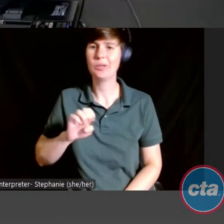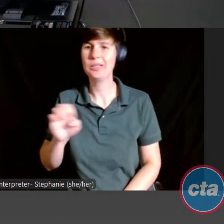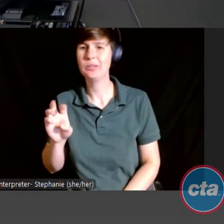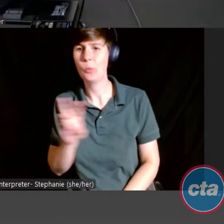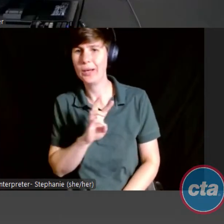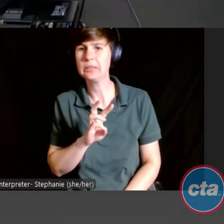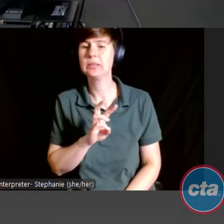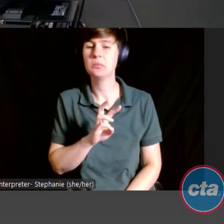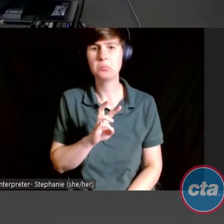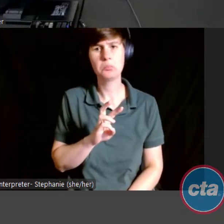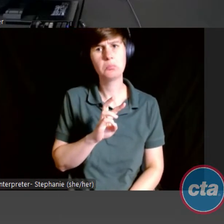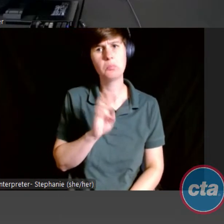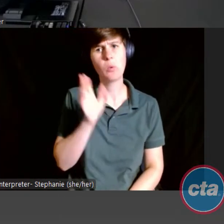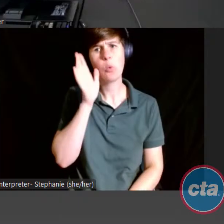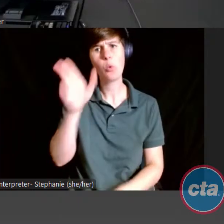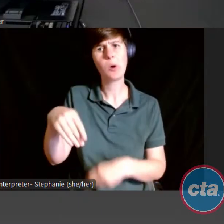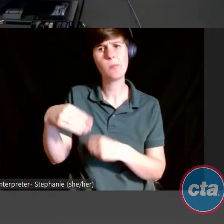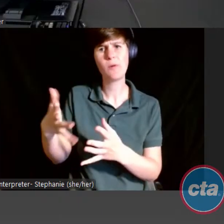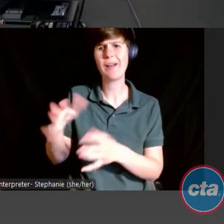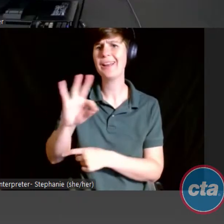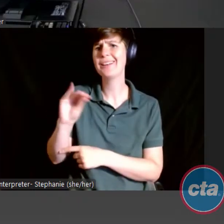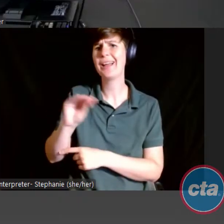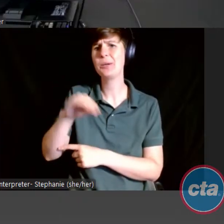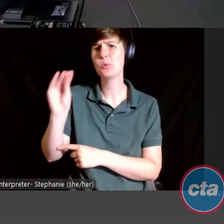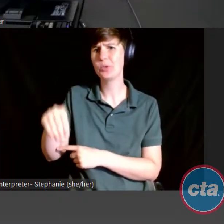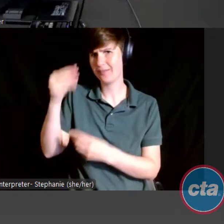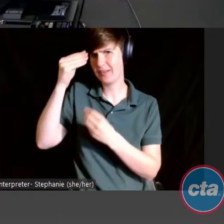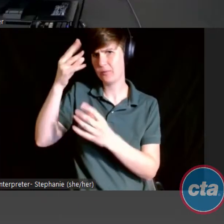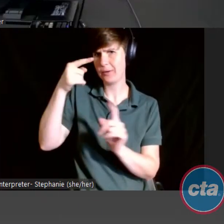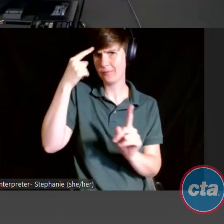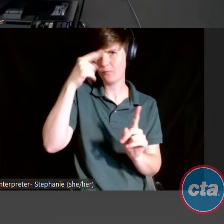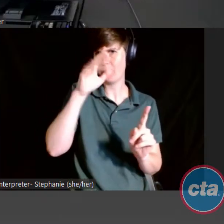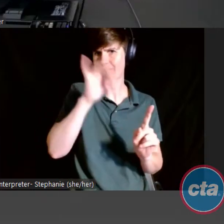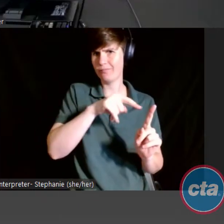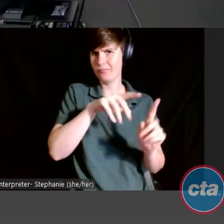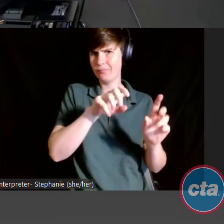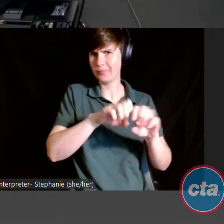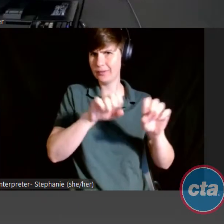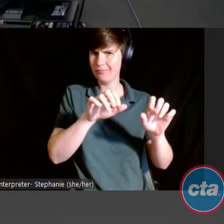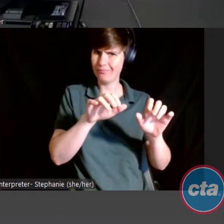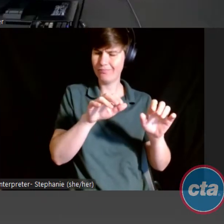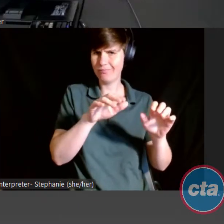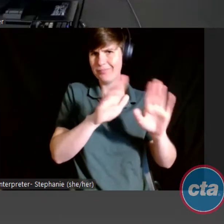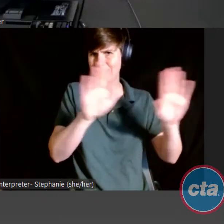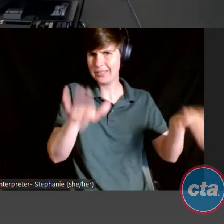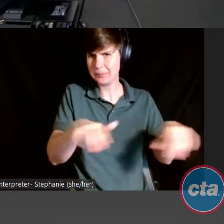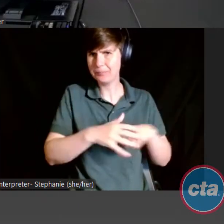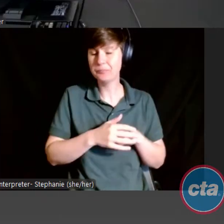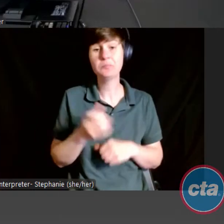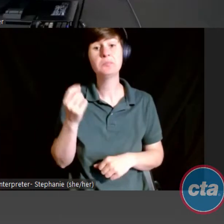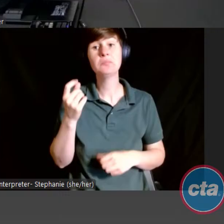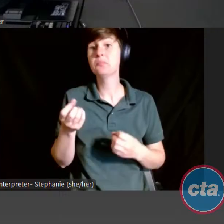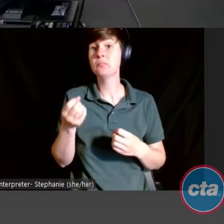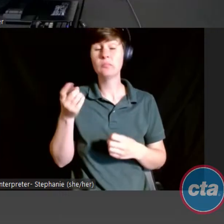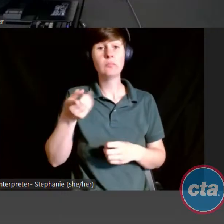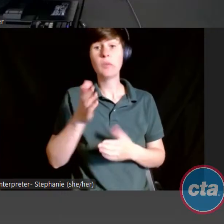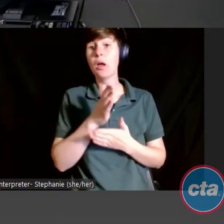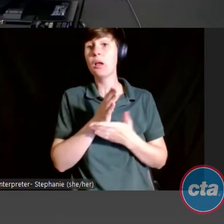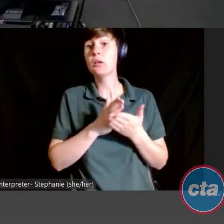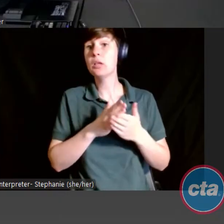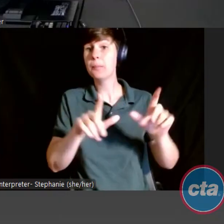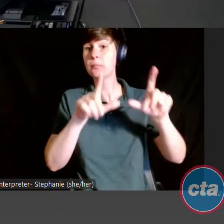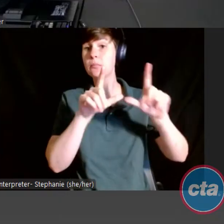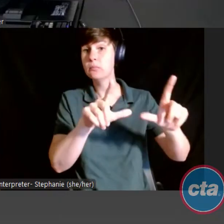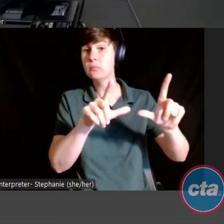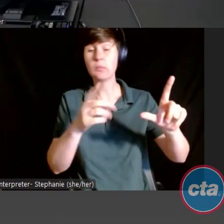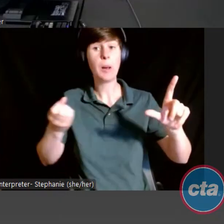with additional stops. We have stops with many routes stopping at them, could be targeted for